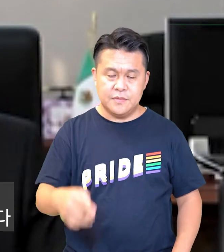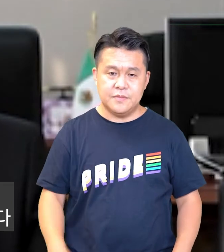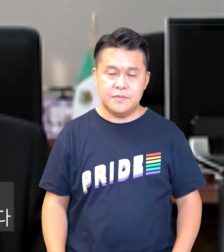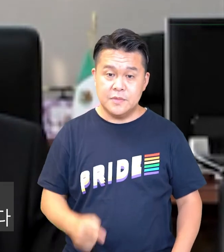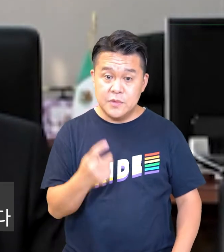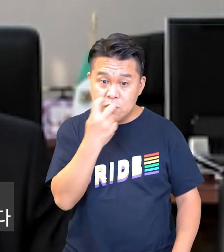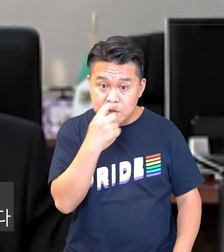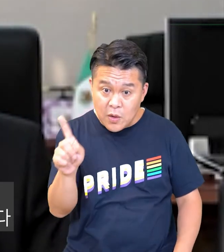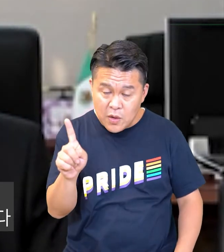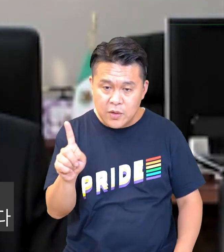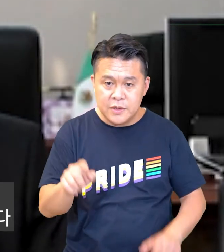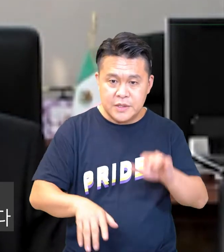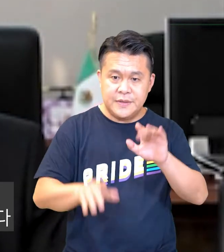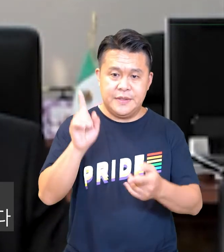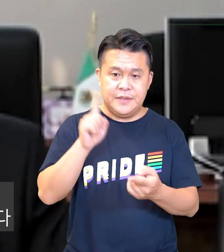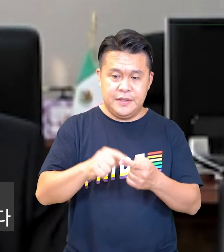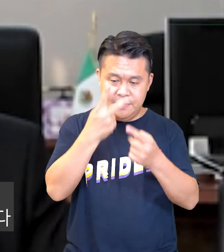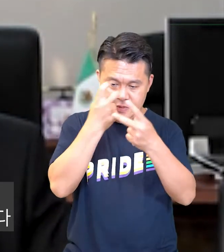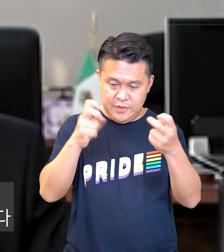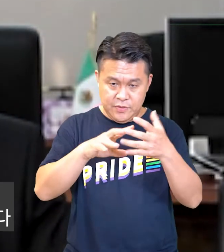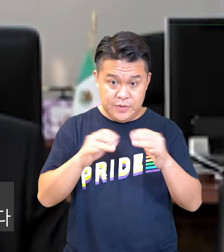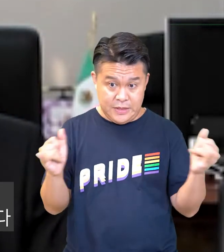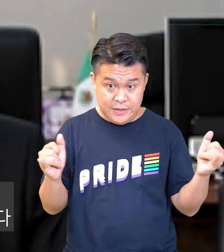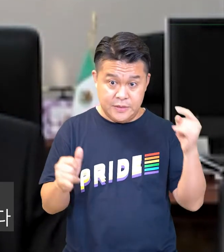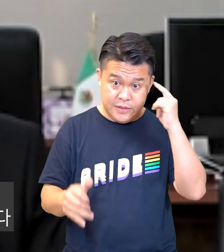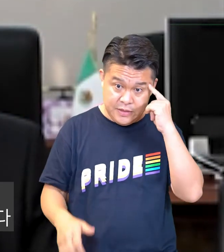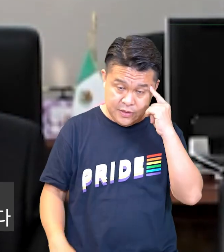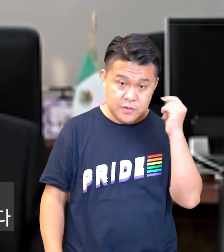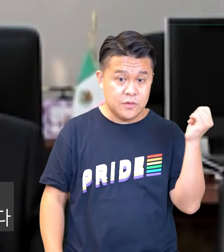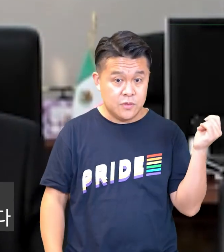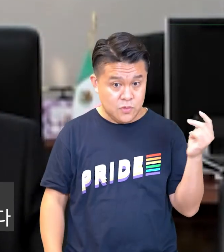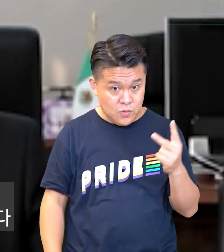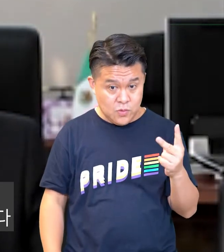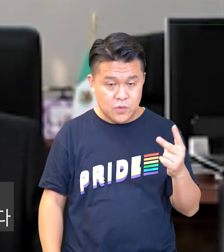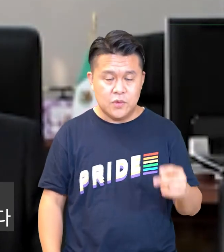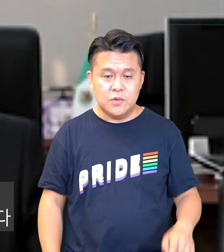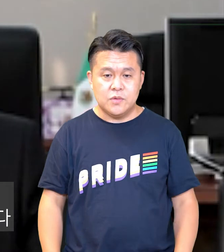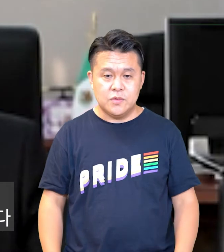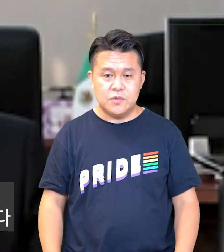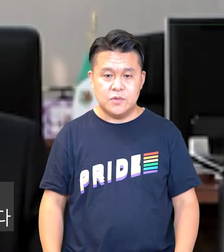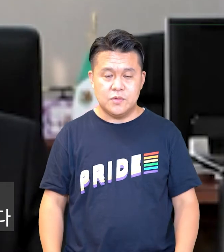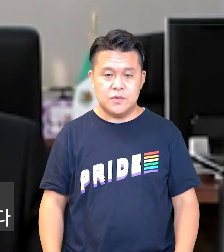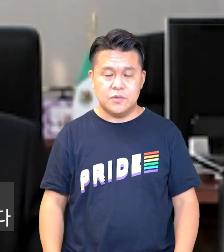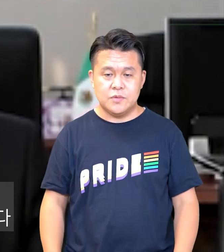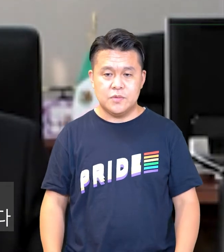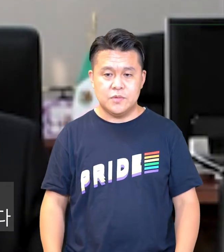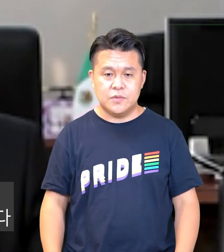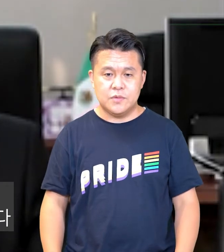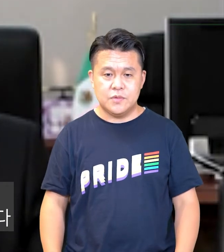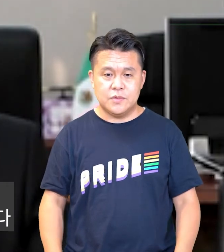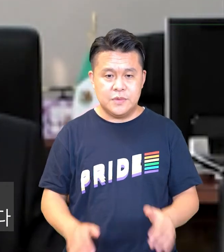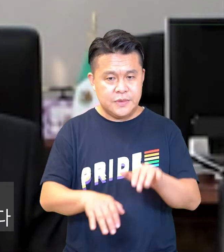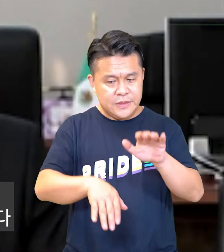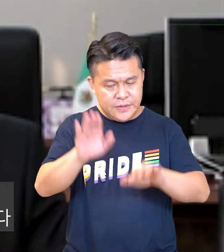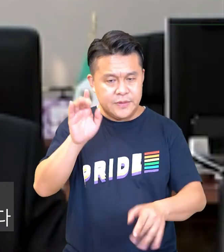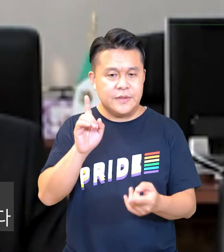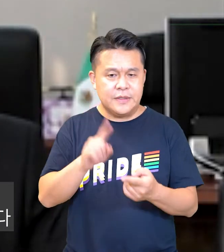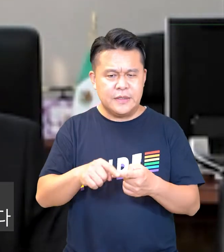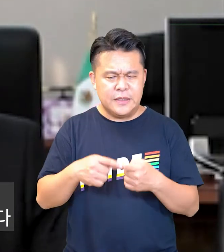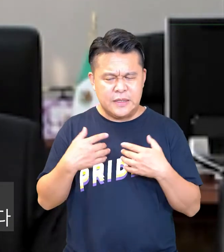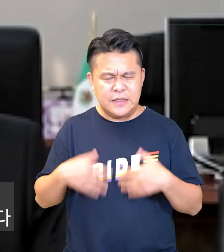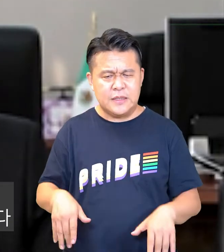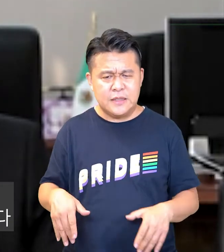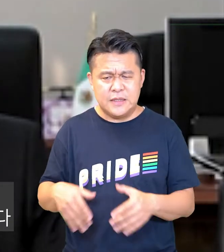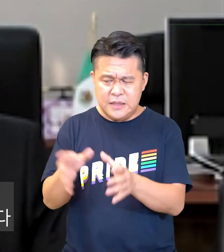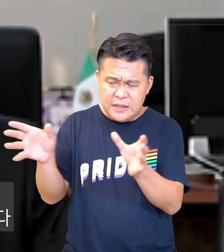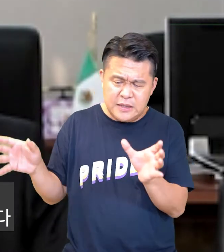measures the perceptions on discrimination held by the general population in Mexico and by the